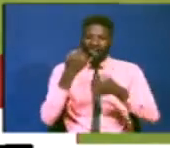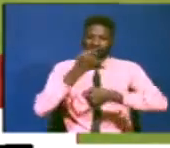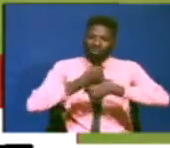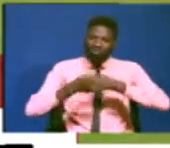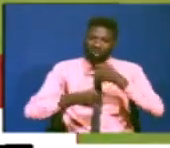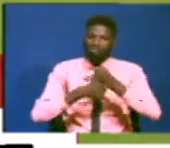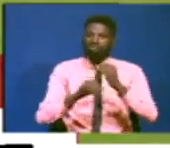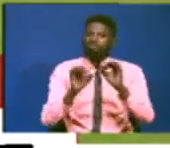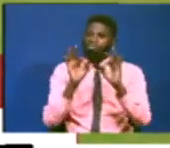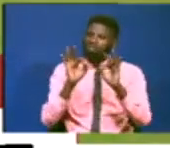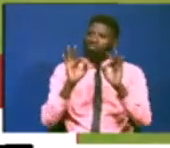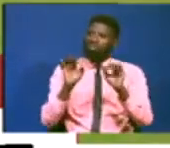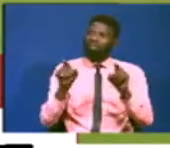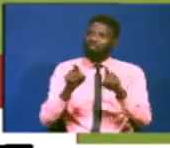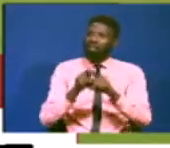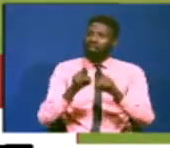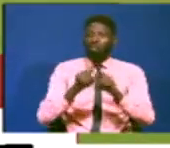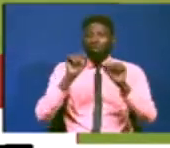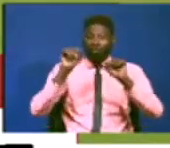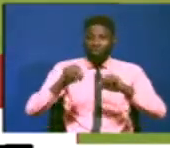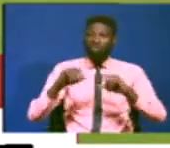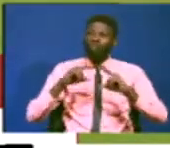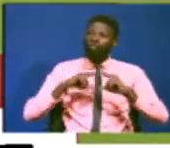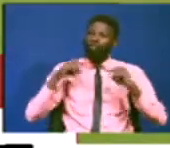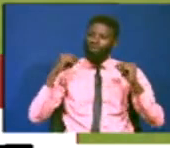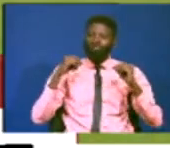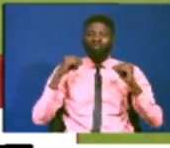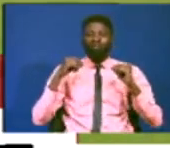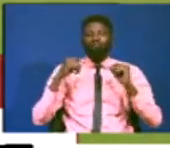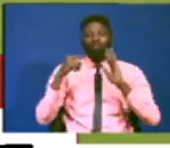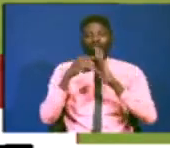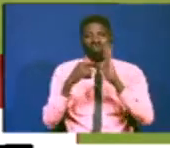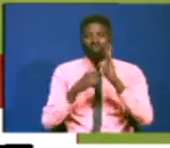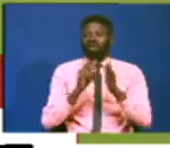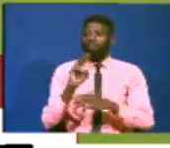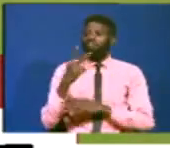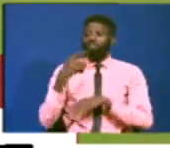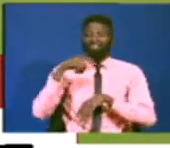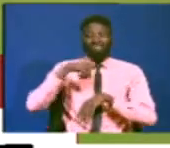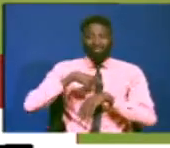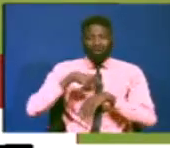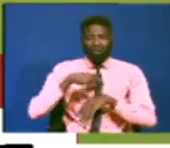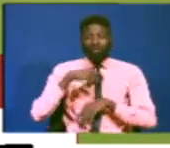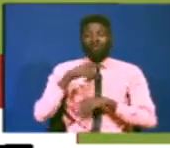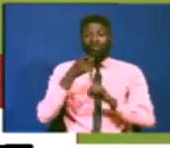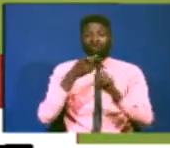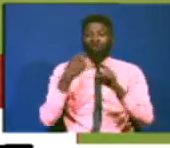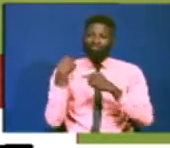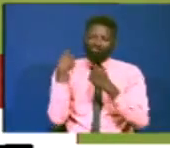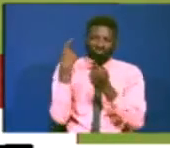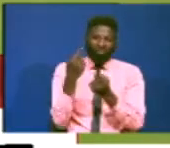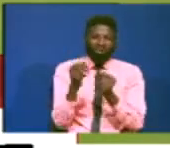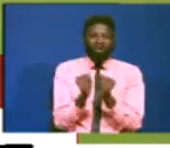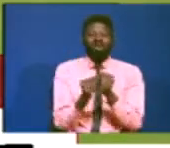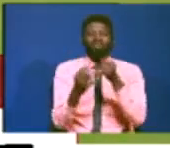is bidding to be given the hosting of this tournament for a record second time since 1988, when it last